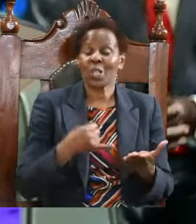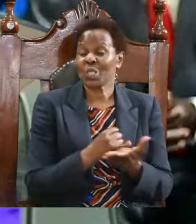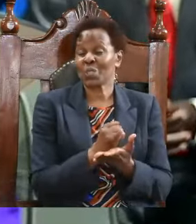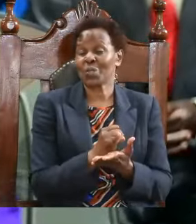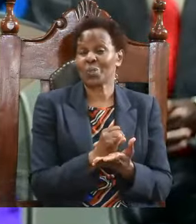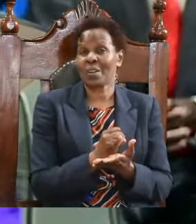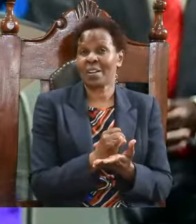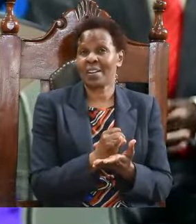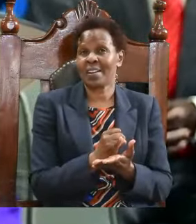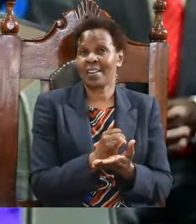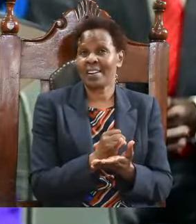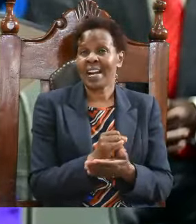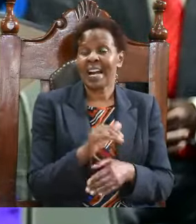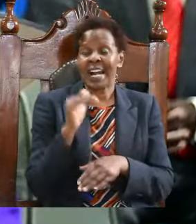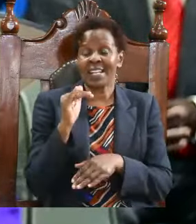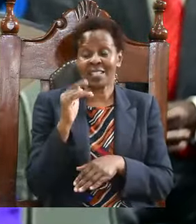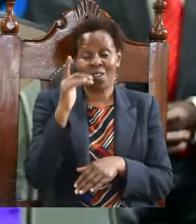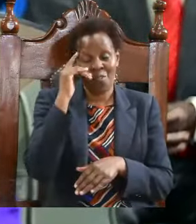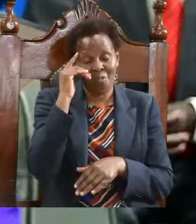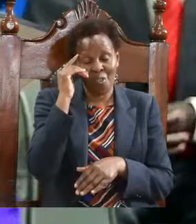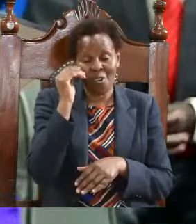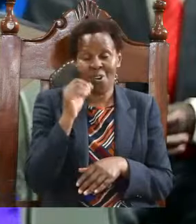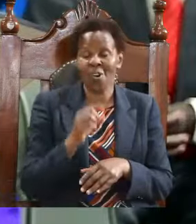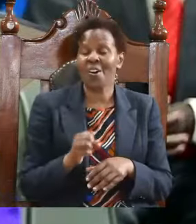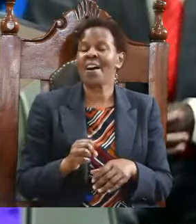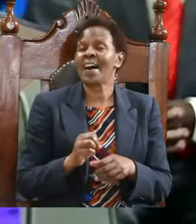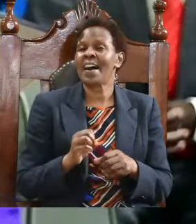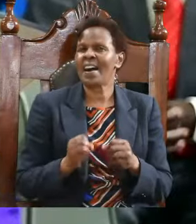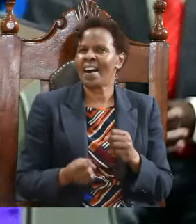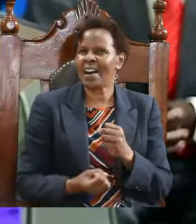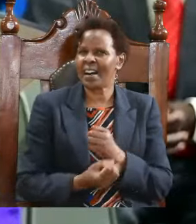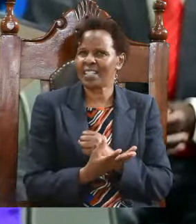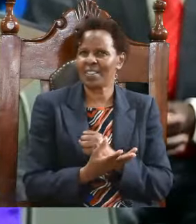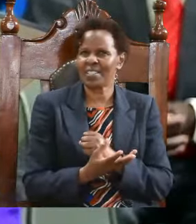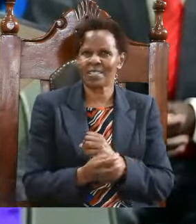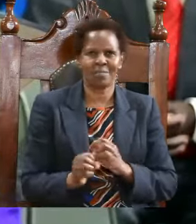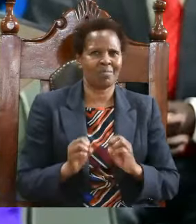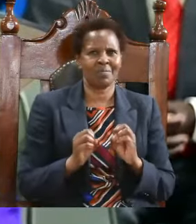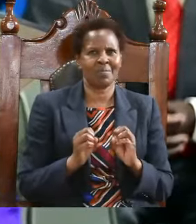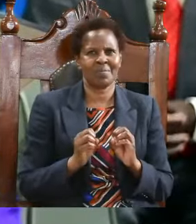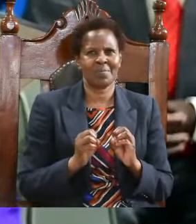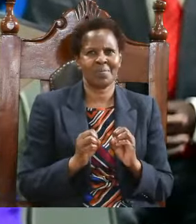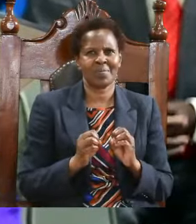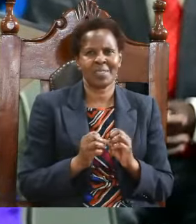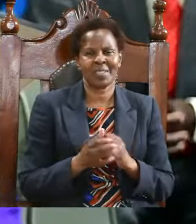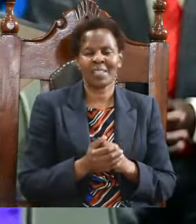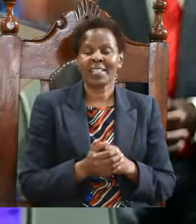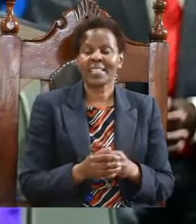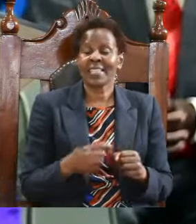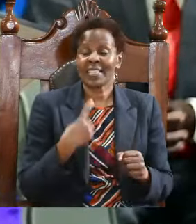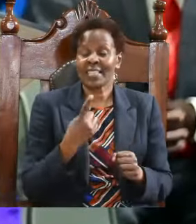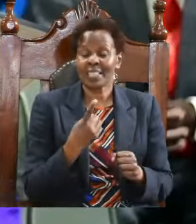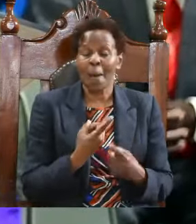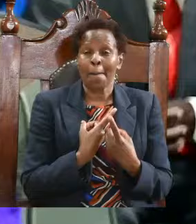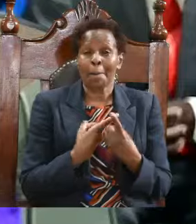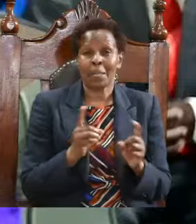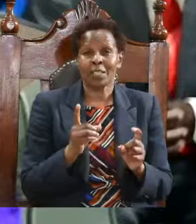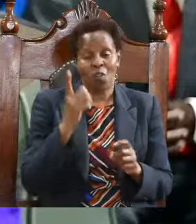hapo. But because he was a good leader, even the family had to follow suit. The family had to follow this